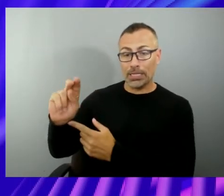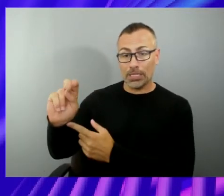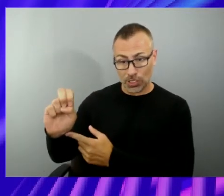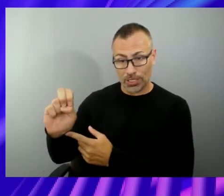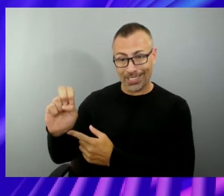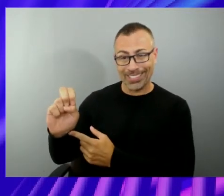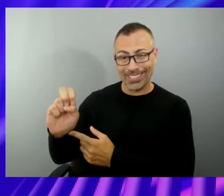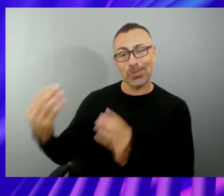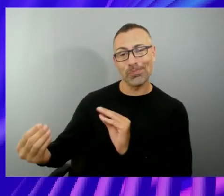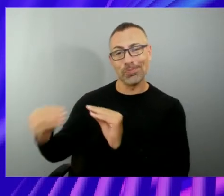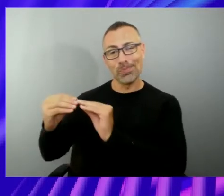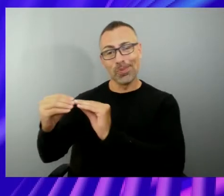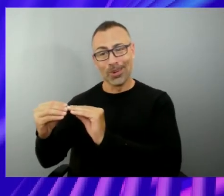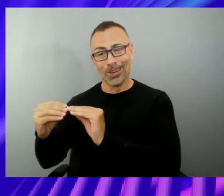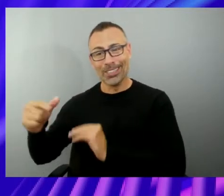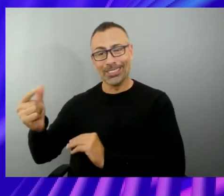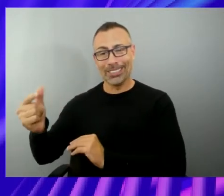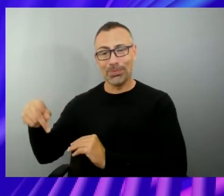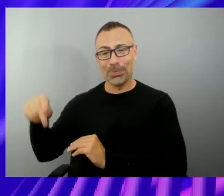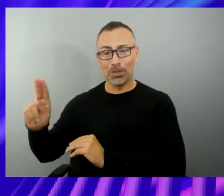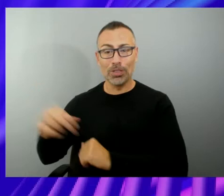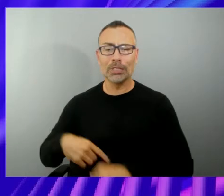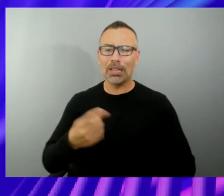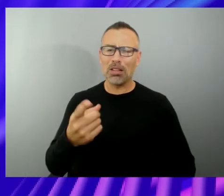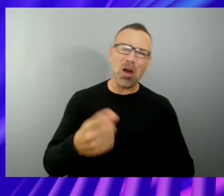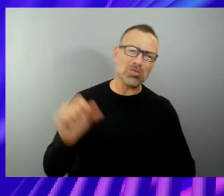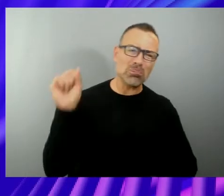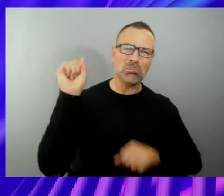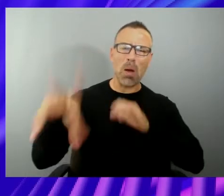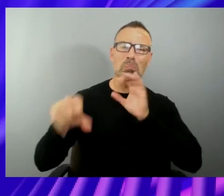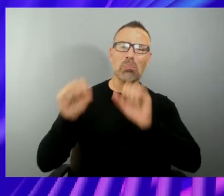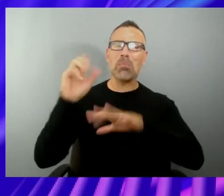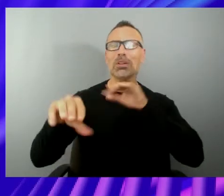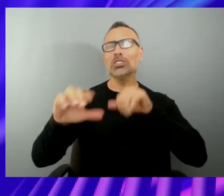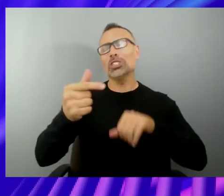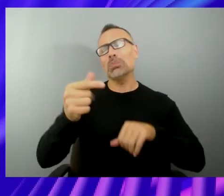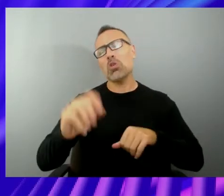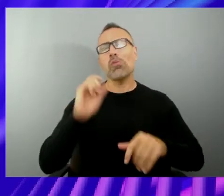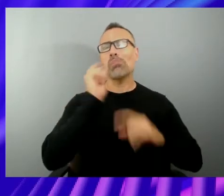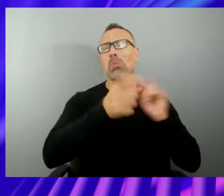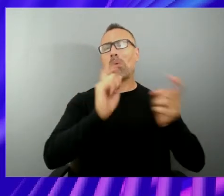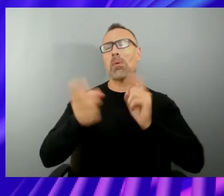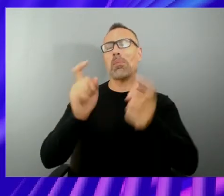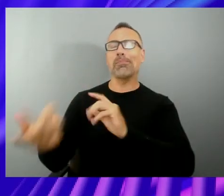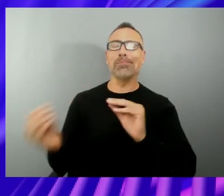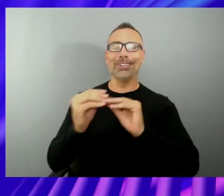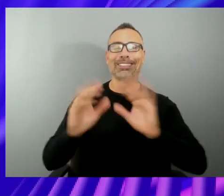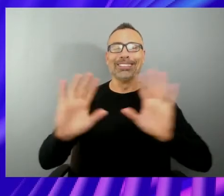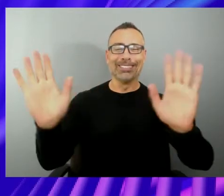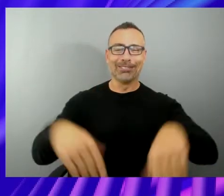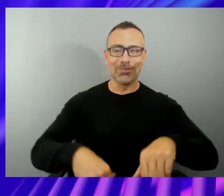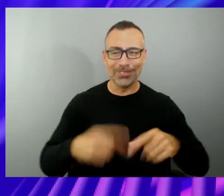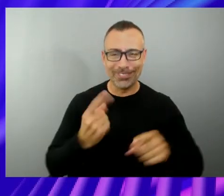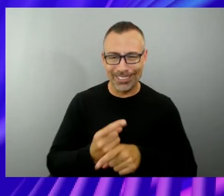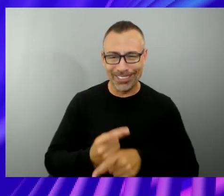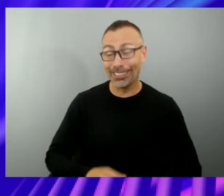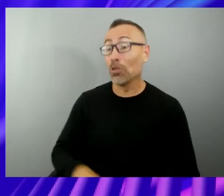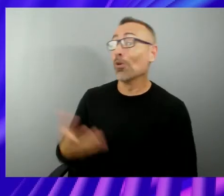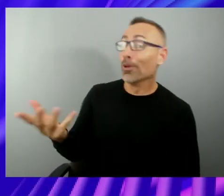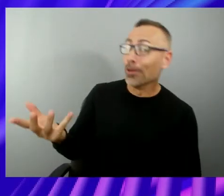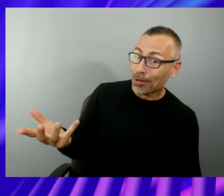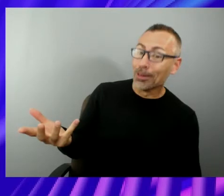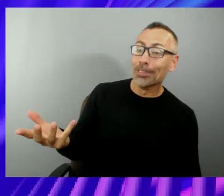problem. So that's another thing, right? We can throw more GPUs at the problem, but